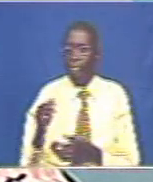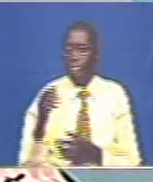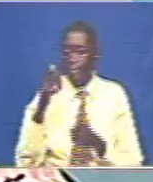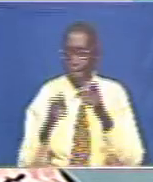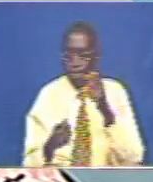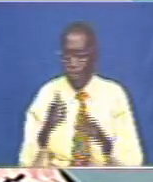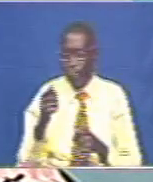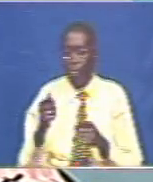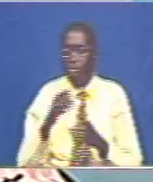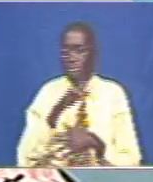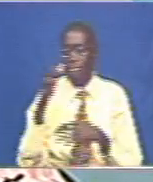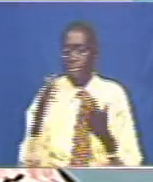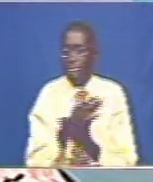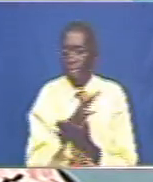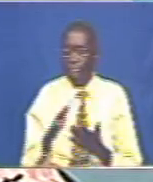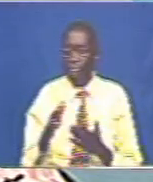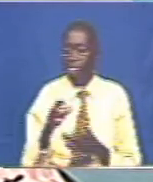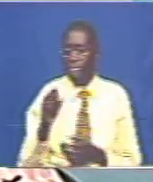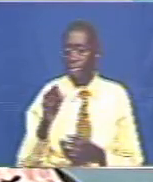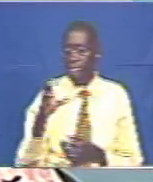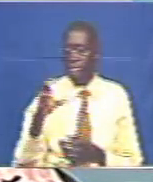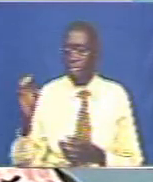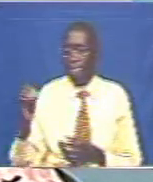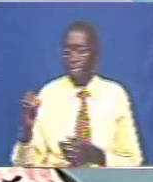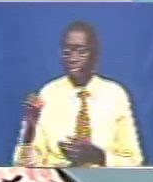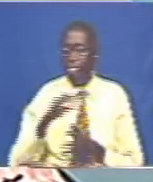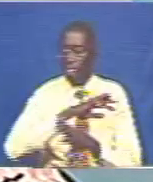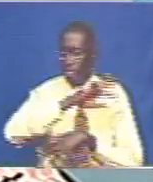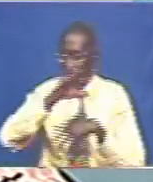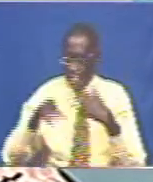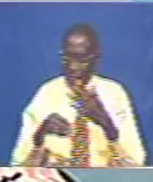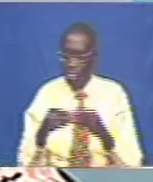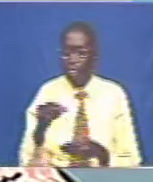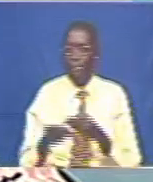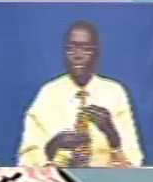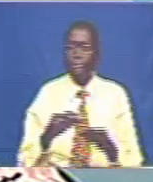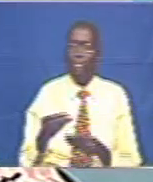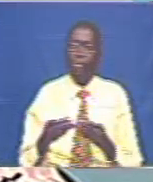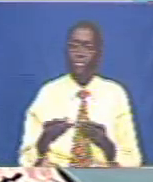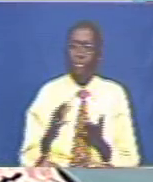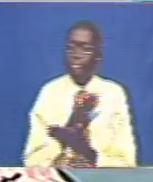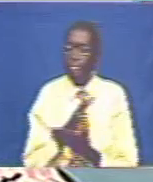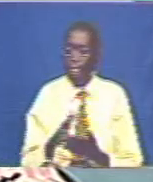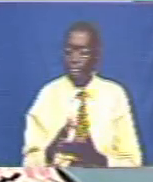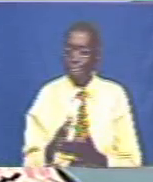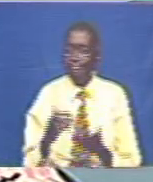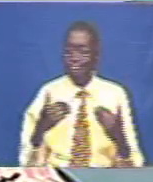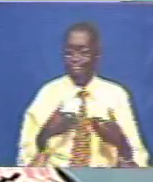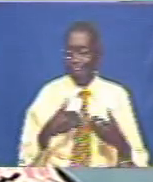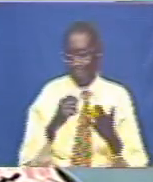all the sectors, SACCOs cuts across all the sectors of the economy. And therefore, we have SACCOs